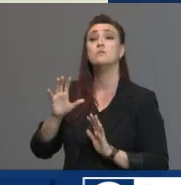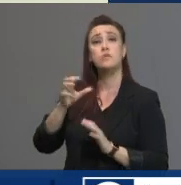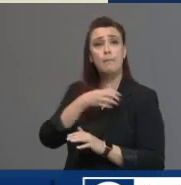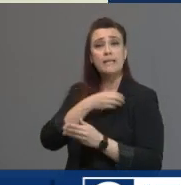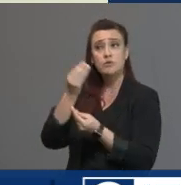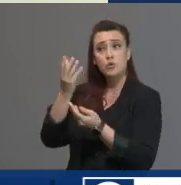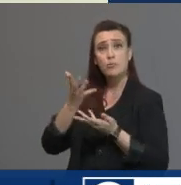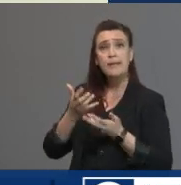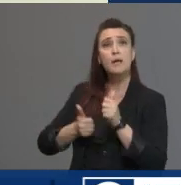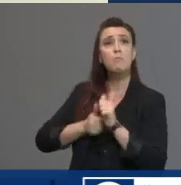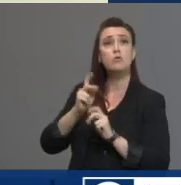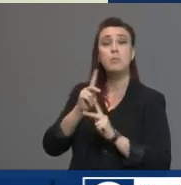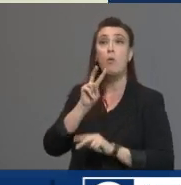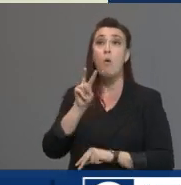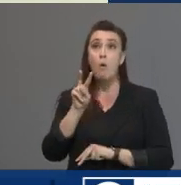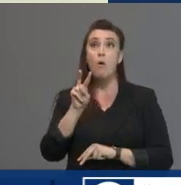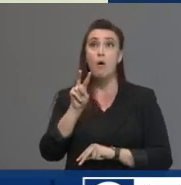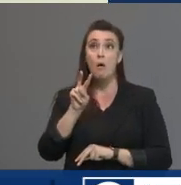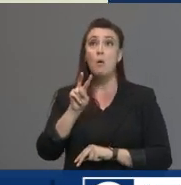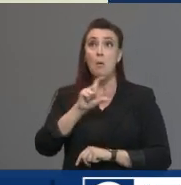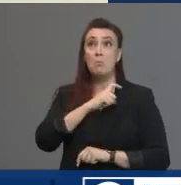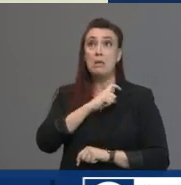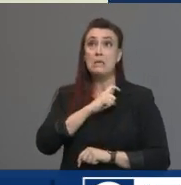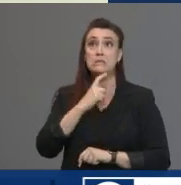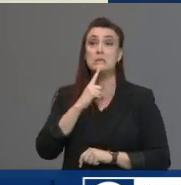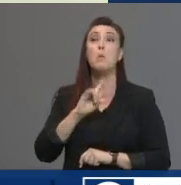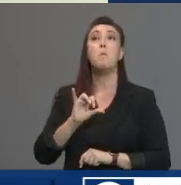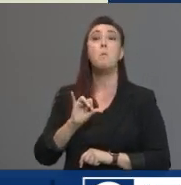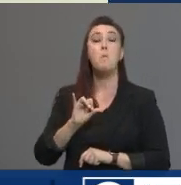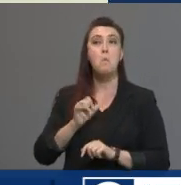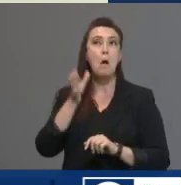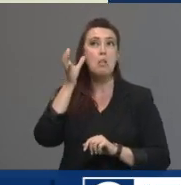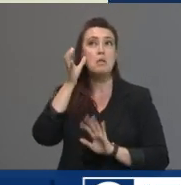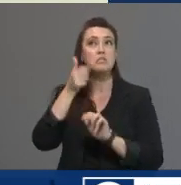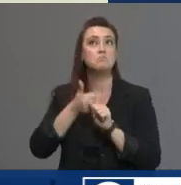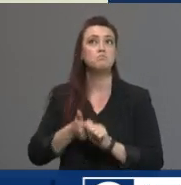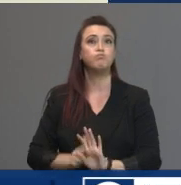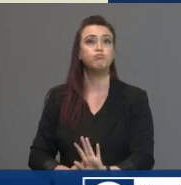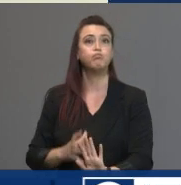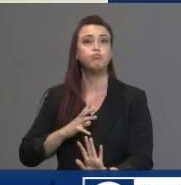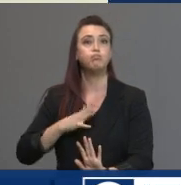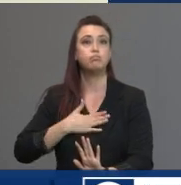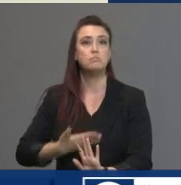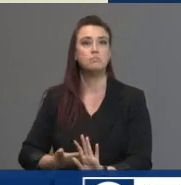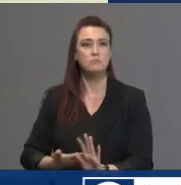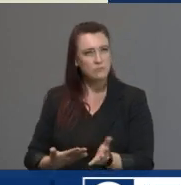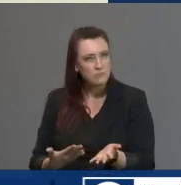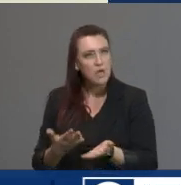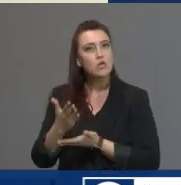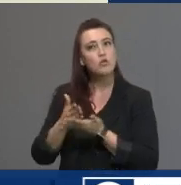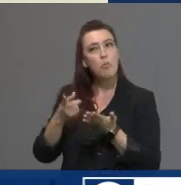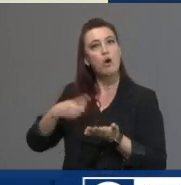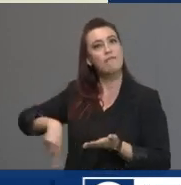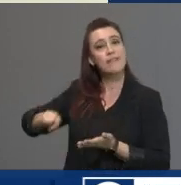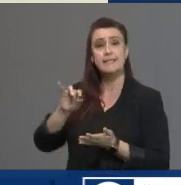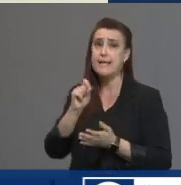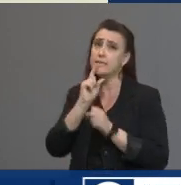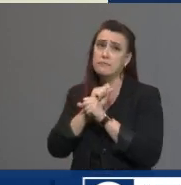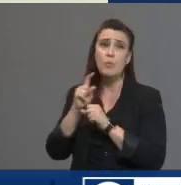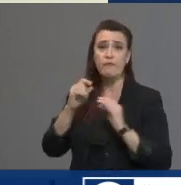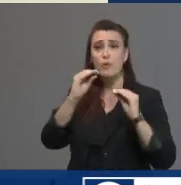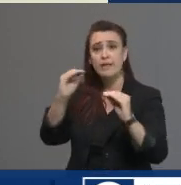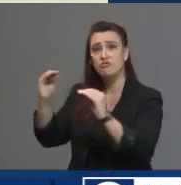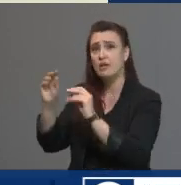most people respond. Most people listen. And part of this is education. This is a real